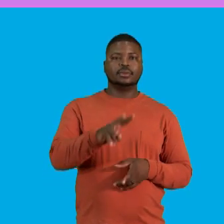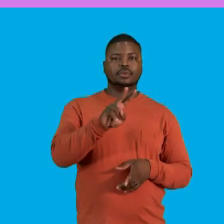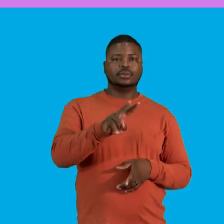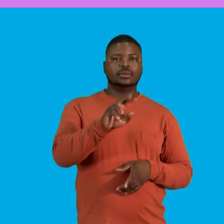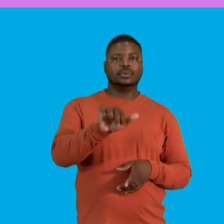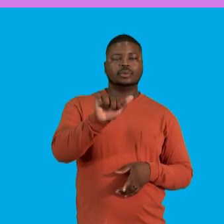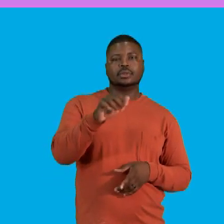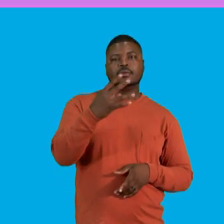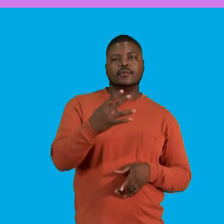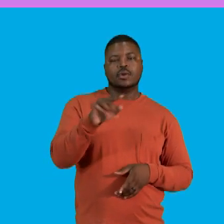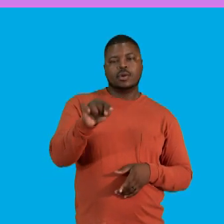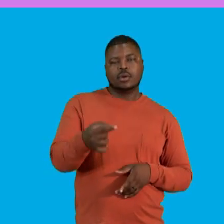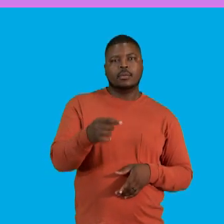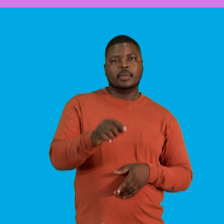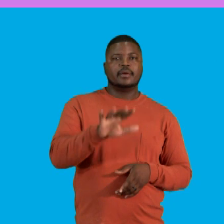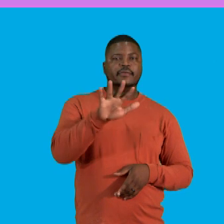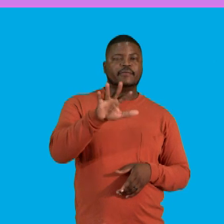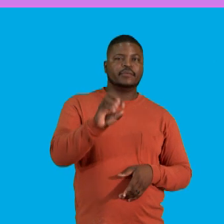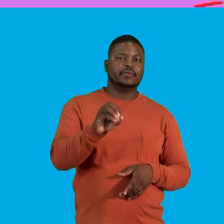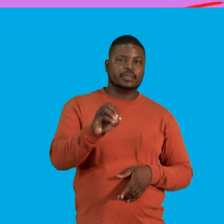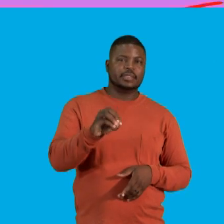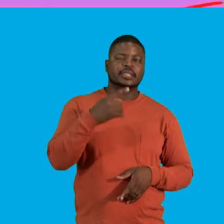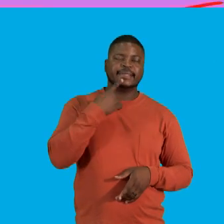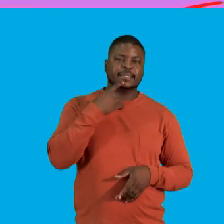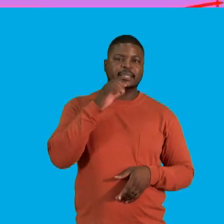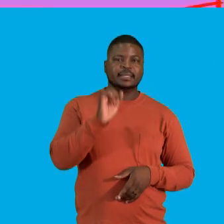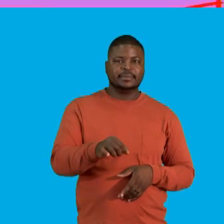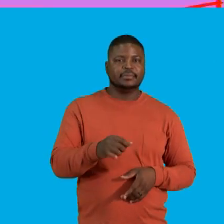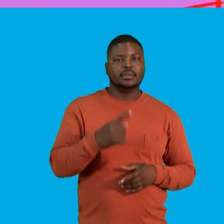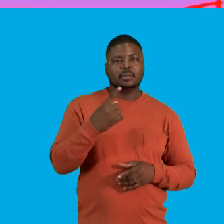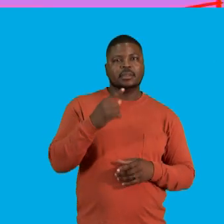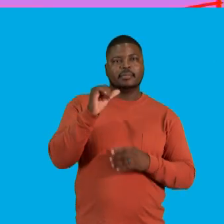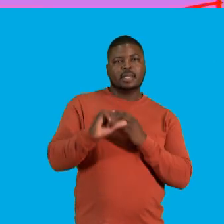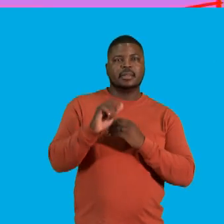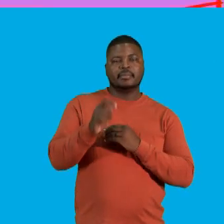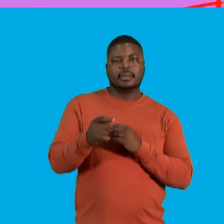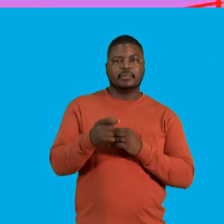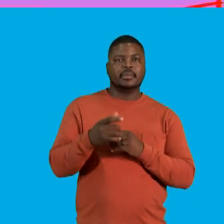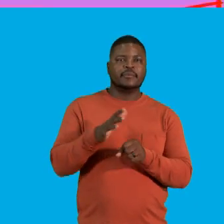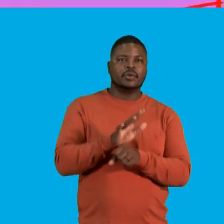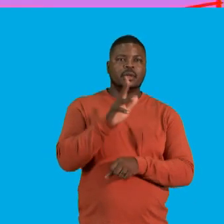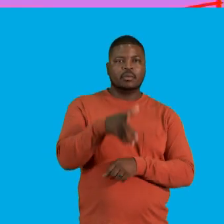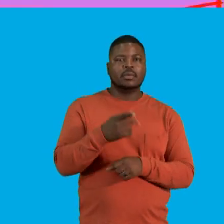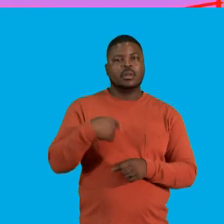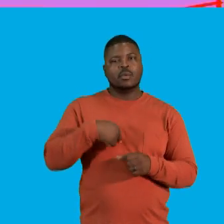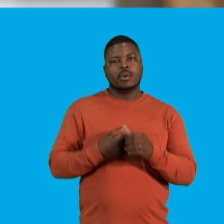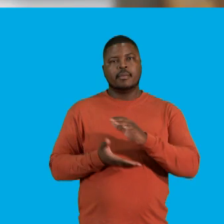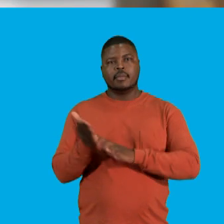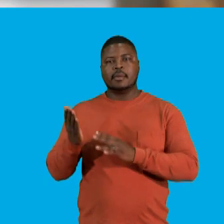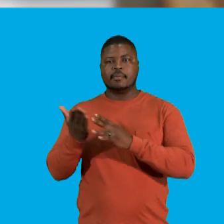of 264 Rand 50 cents. So this is what her bill will be for the entire month.